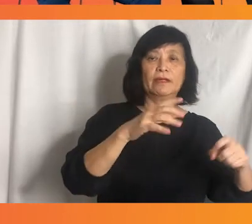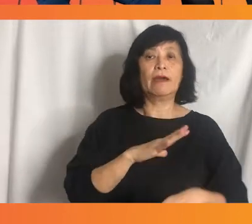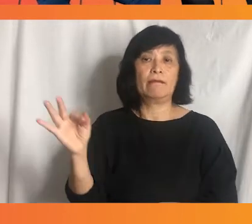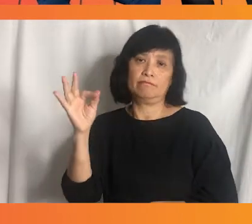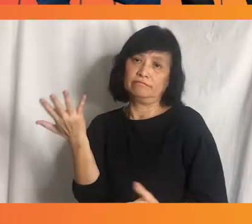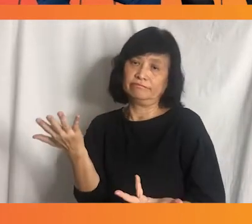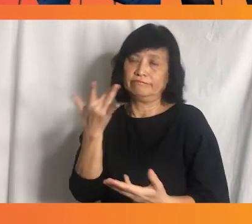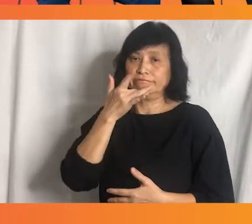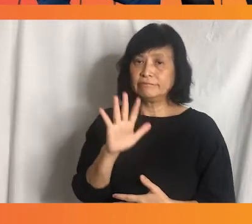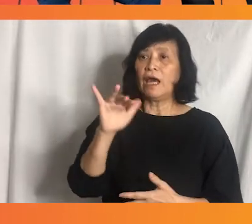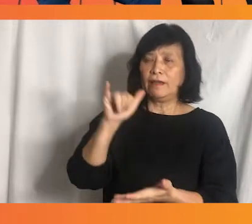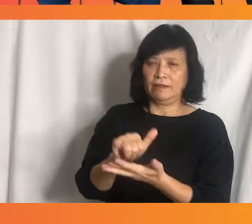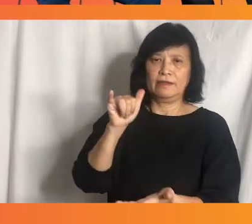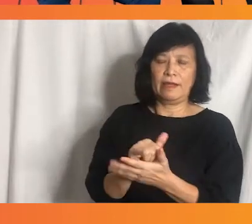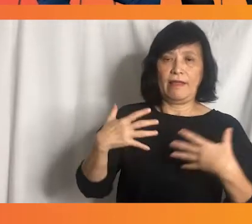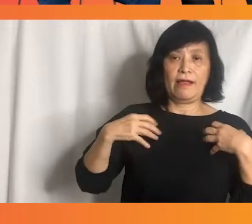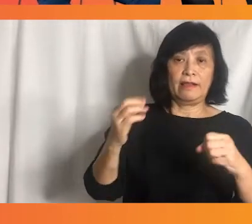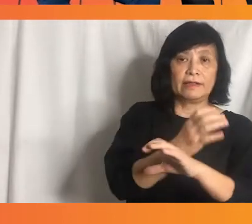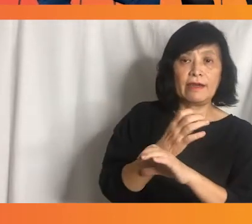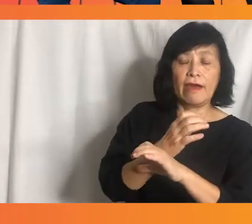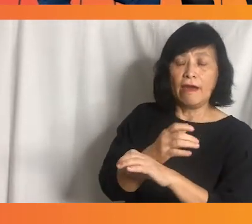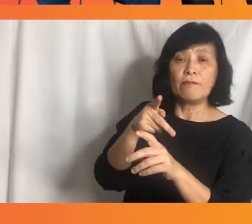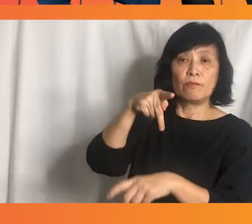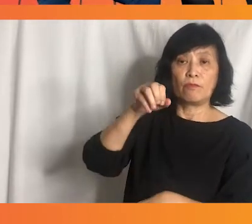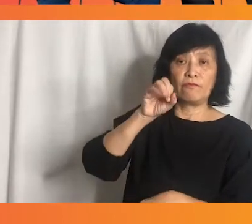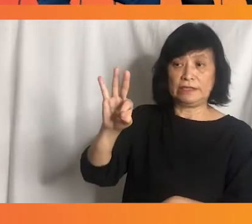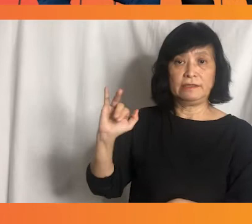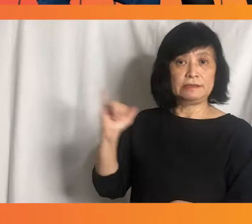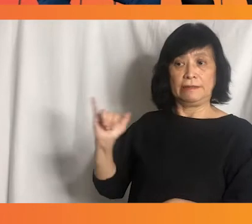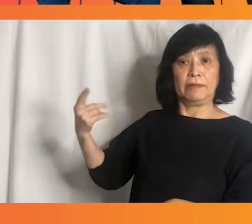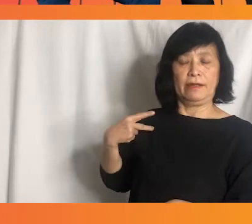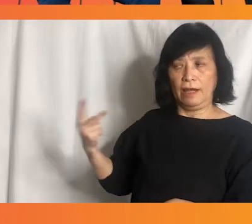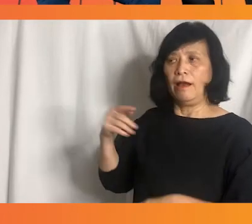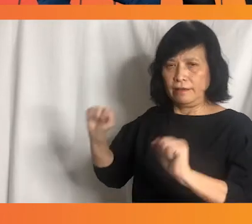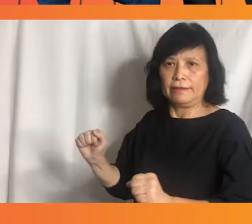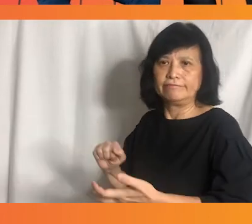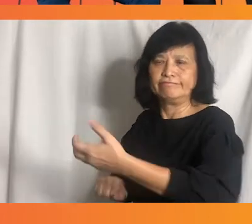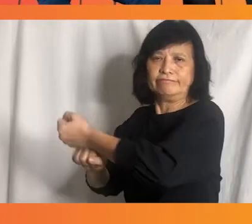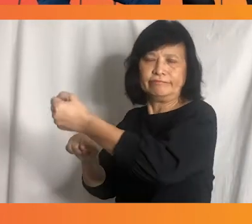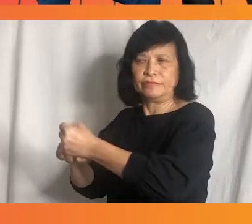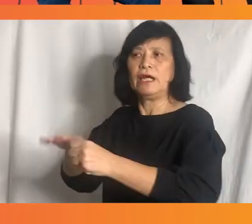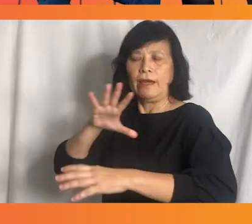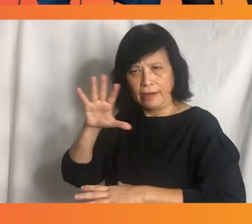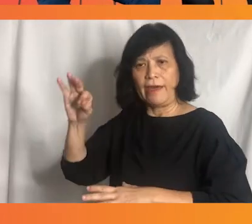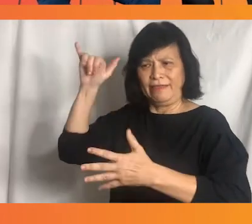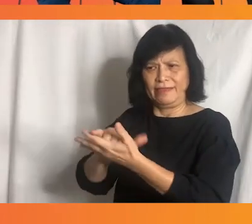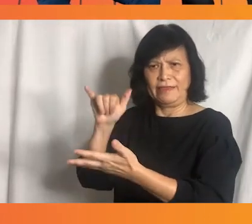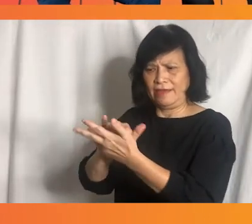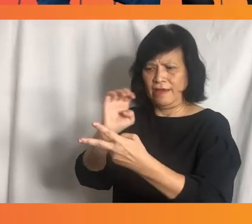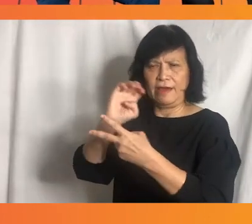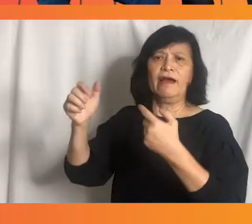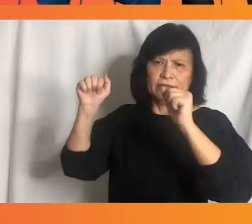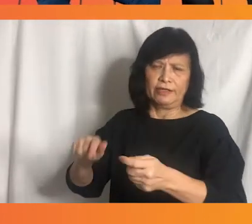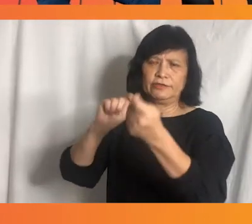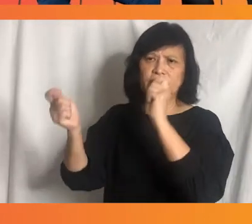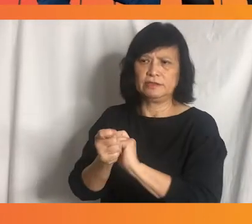fortunately, that is where healthcare professionals like us can come in, because these barriers are actually amenable to change.